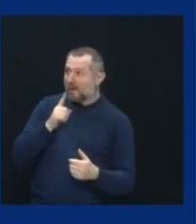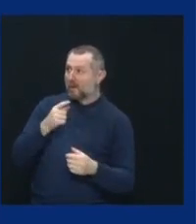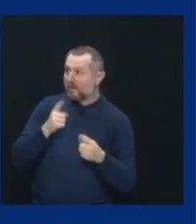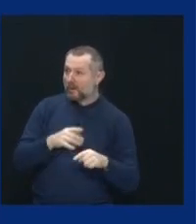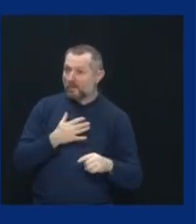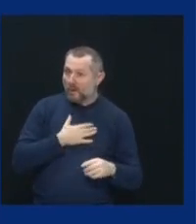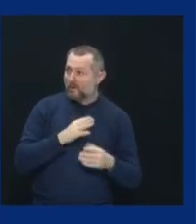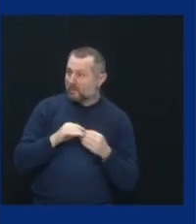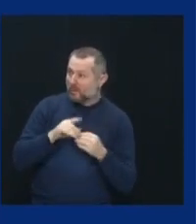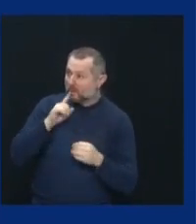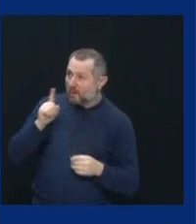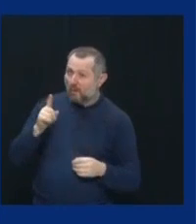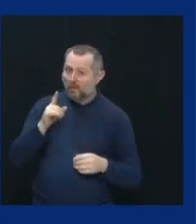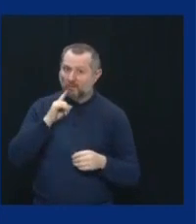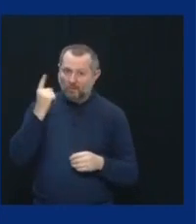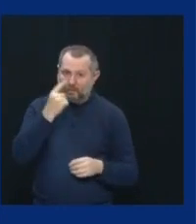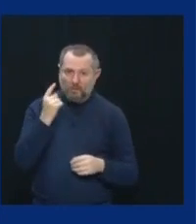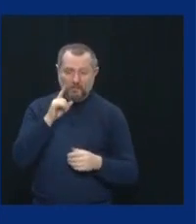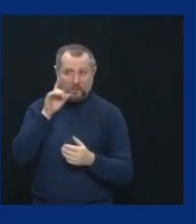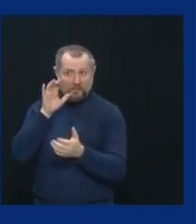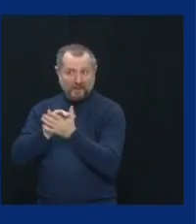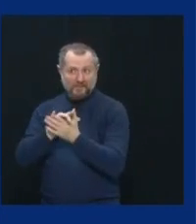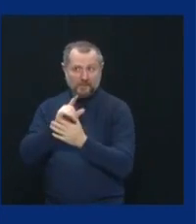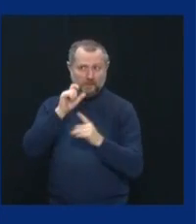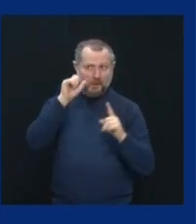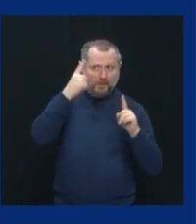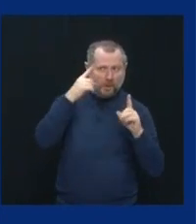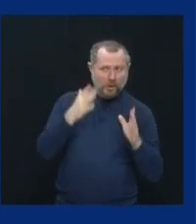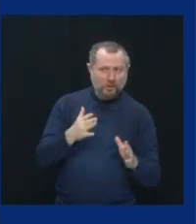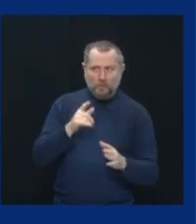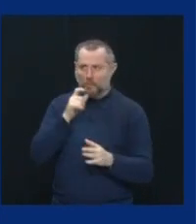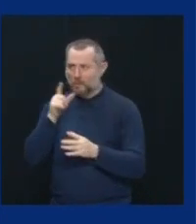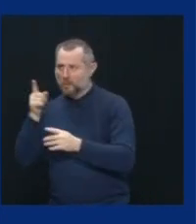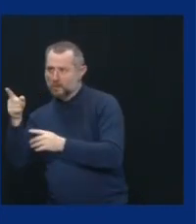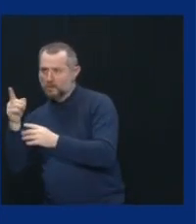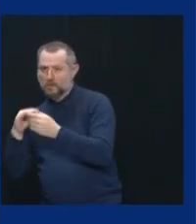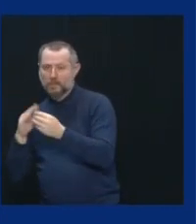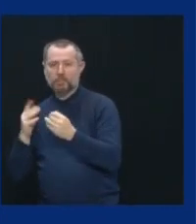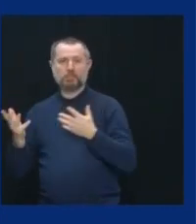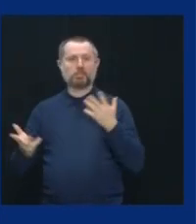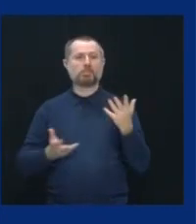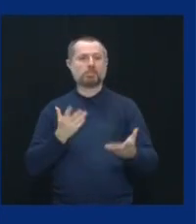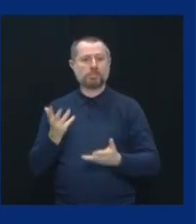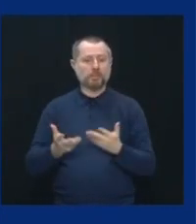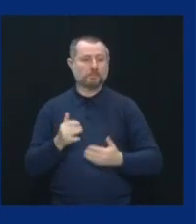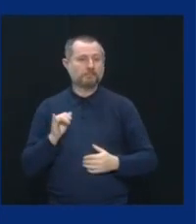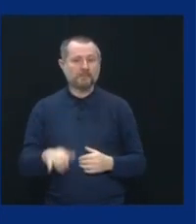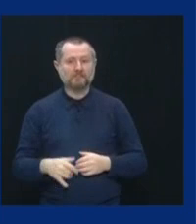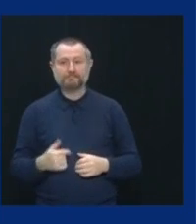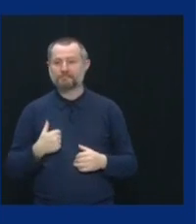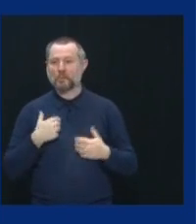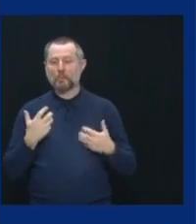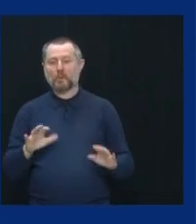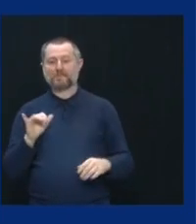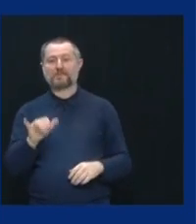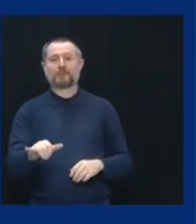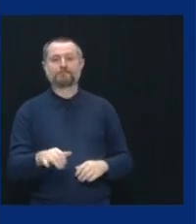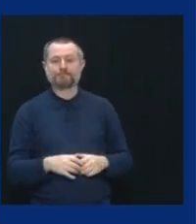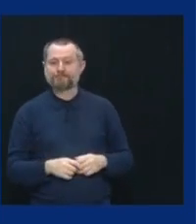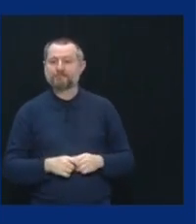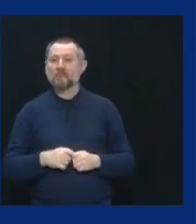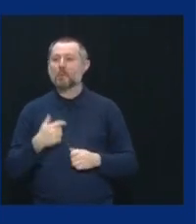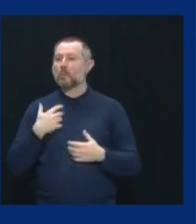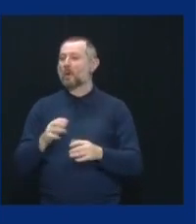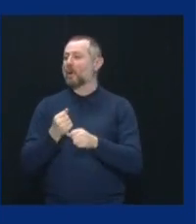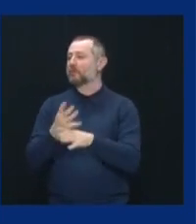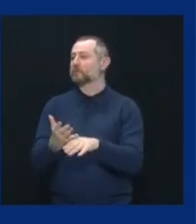now you don't know what to believe. And that is the last thing anyone wanted to create.